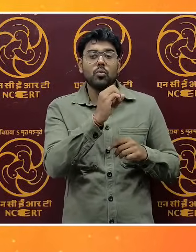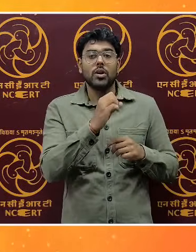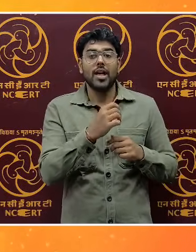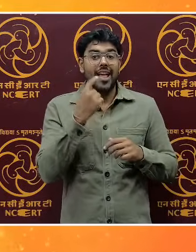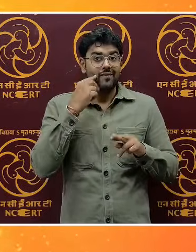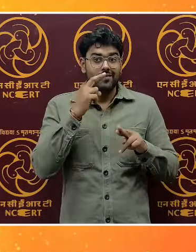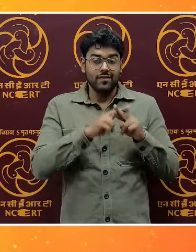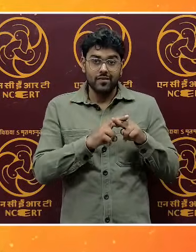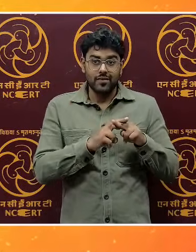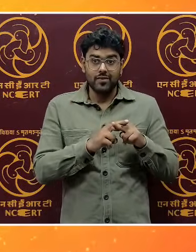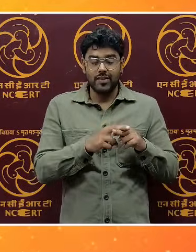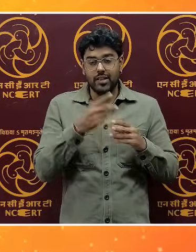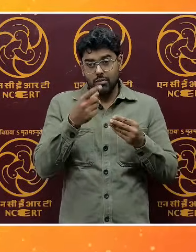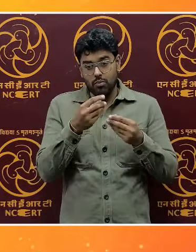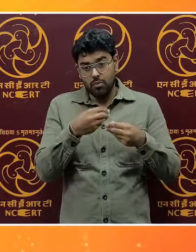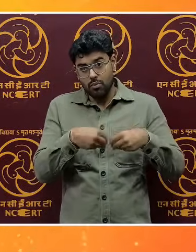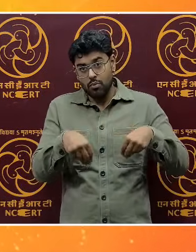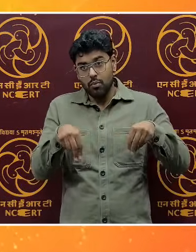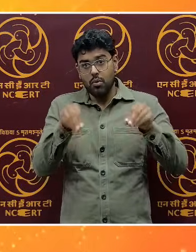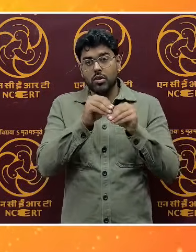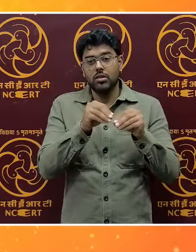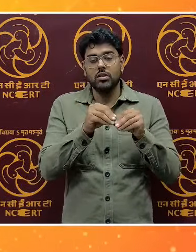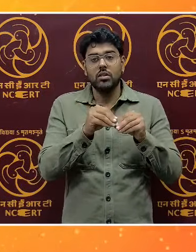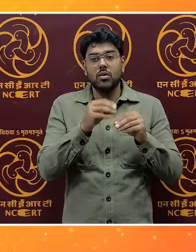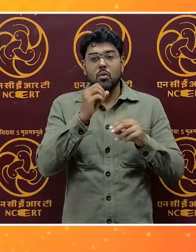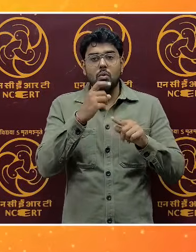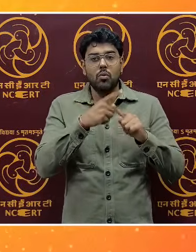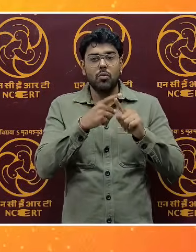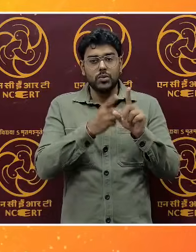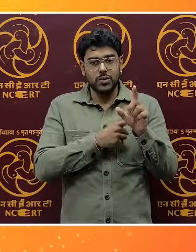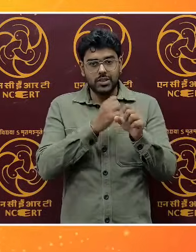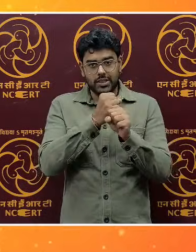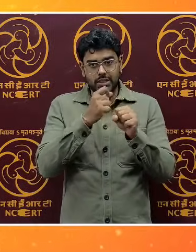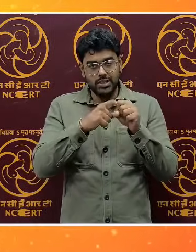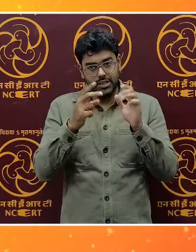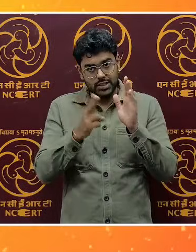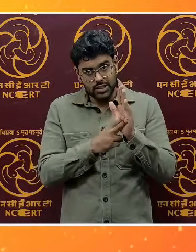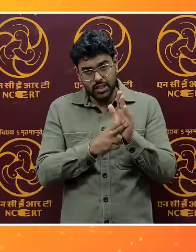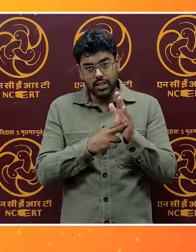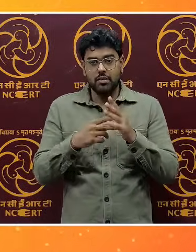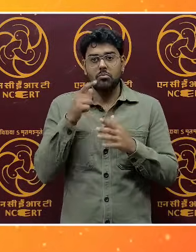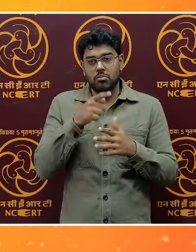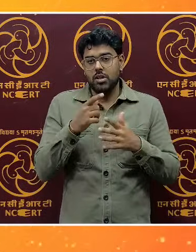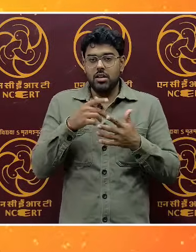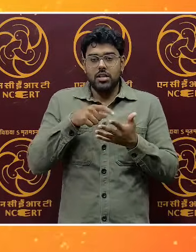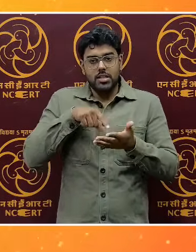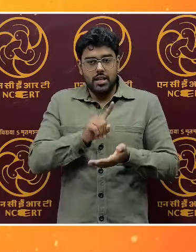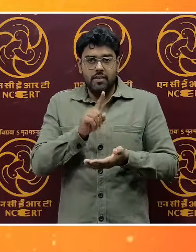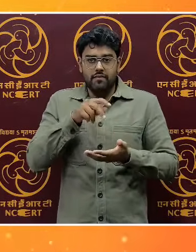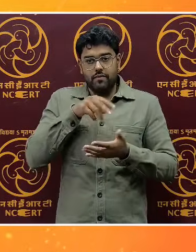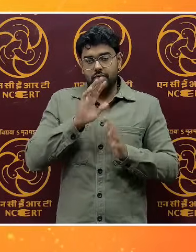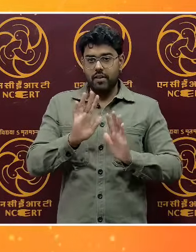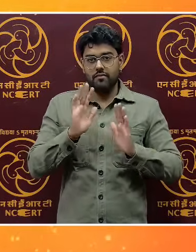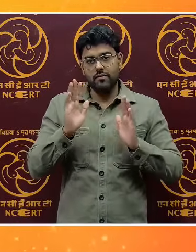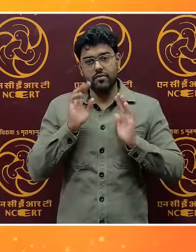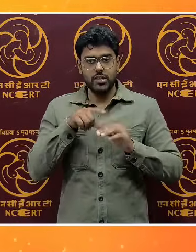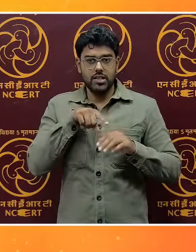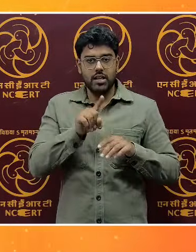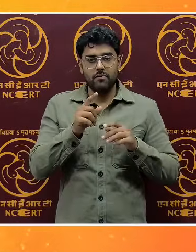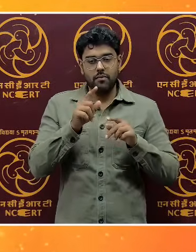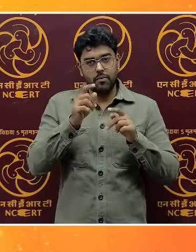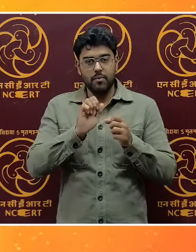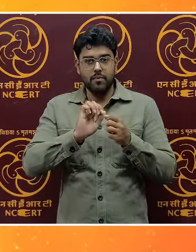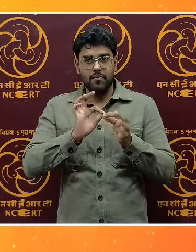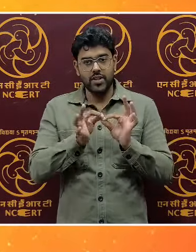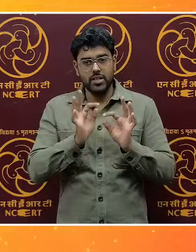is combining with one more O, it forms oxygen gas. Now oxygen gas is capable of independent existence because